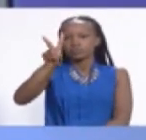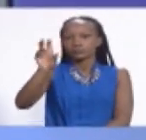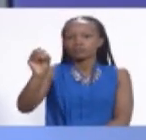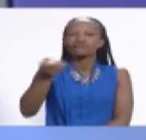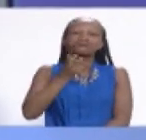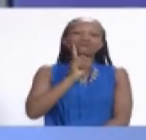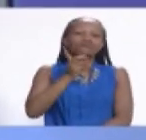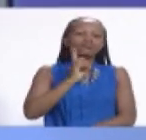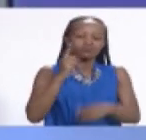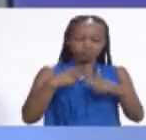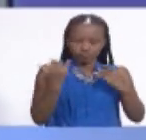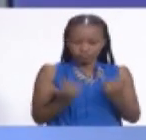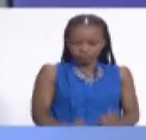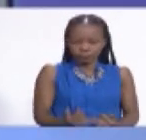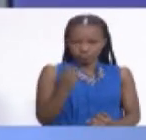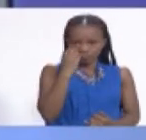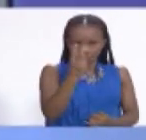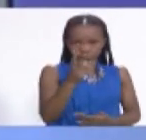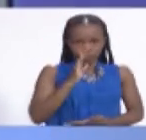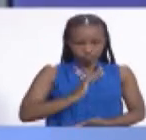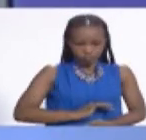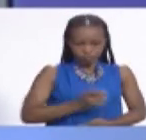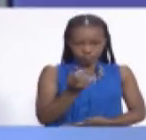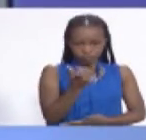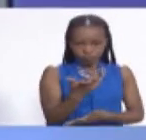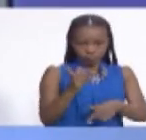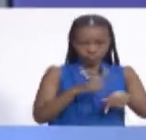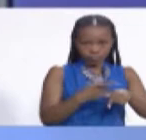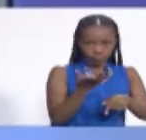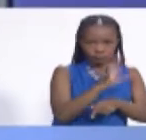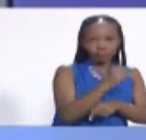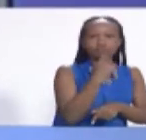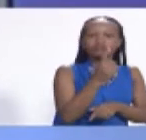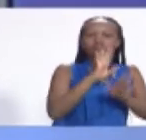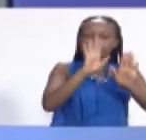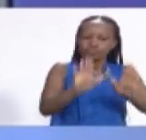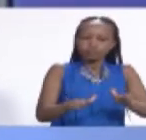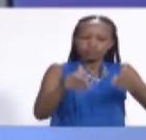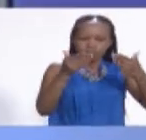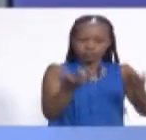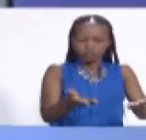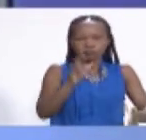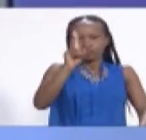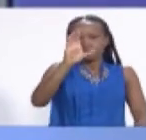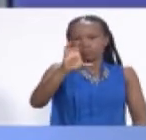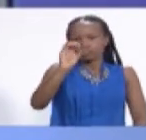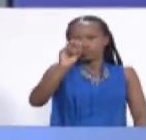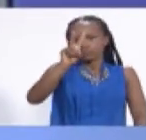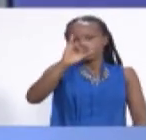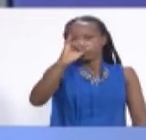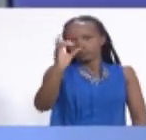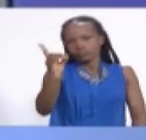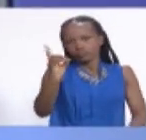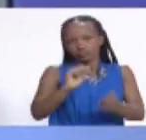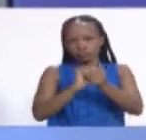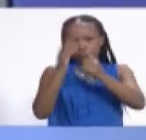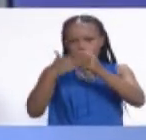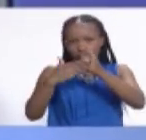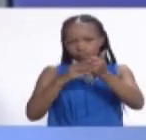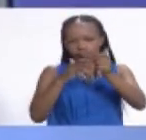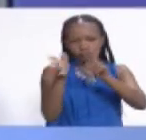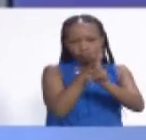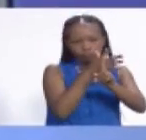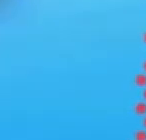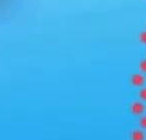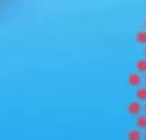now, time for us to take another very short breather. But when we come back, we'll be telling you how COVID-19 has affected the sporting world.